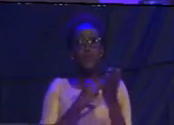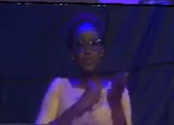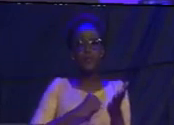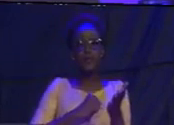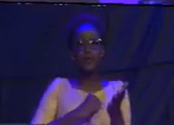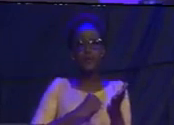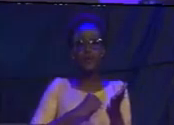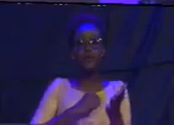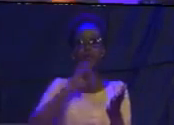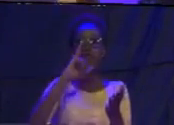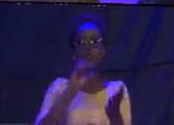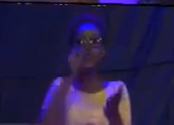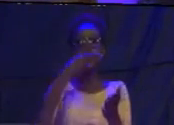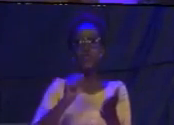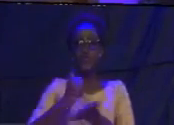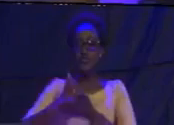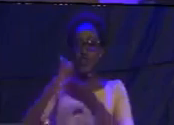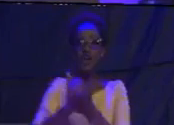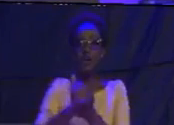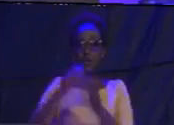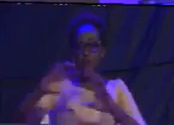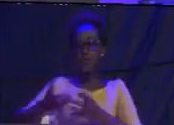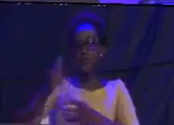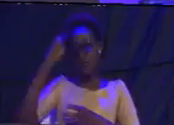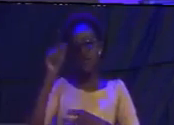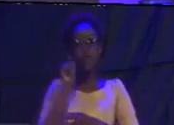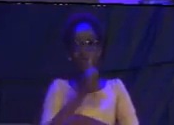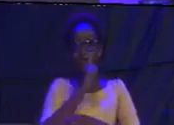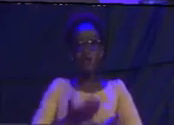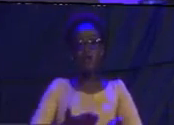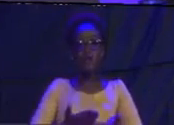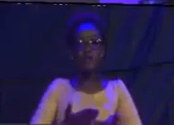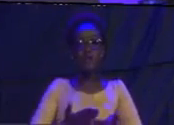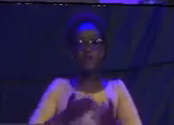He led the Israelites in crossing the Jordan River.